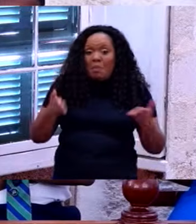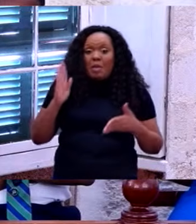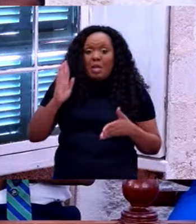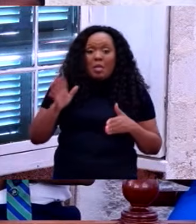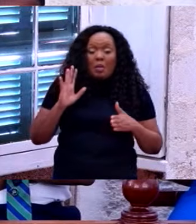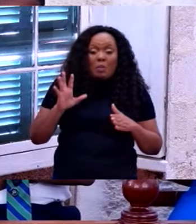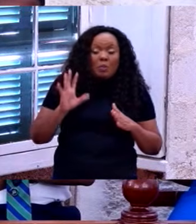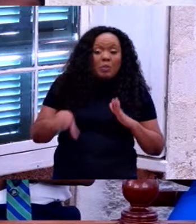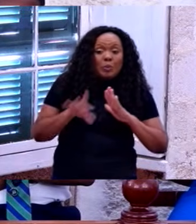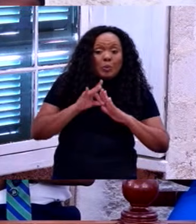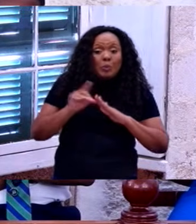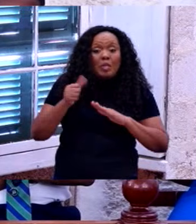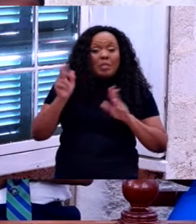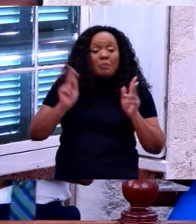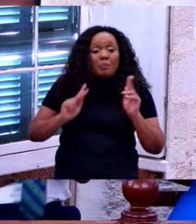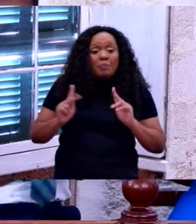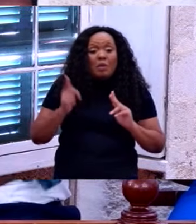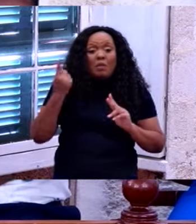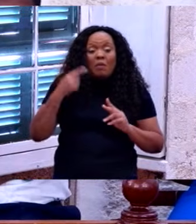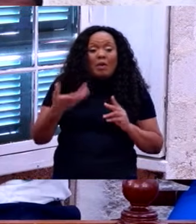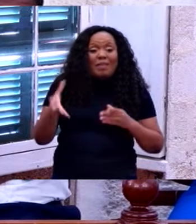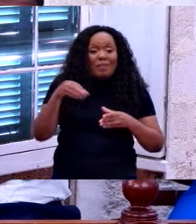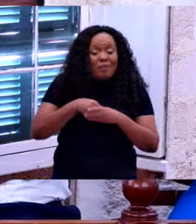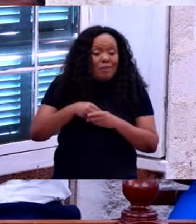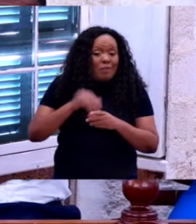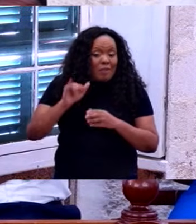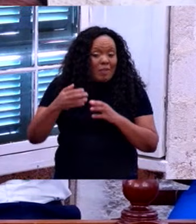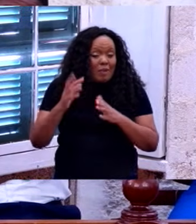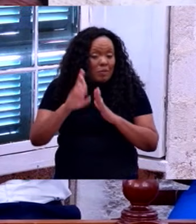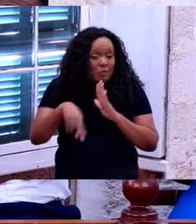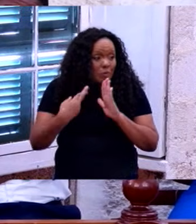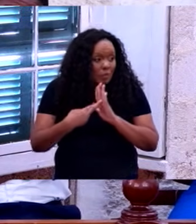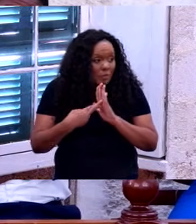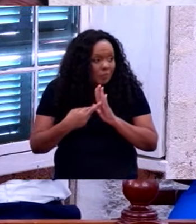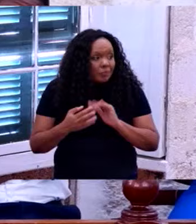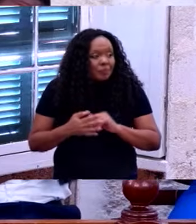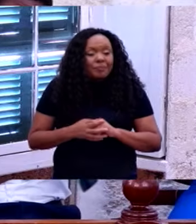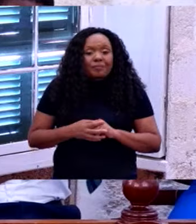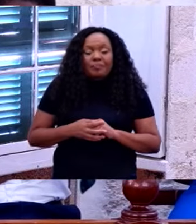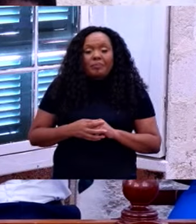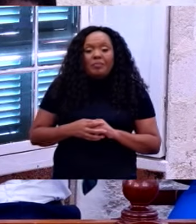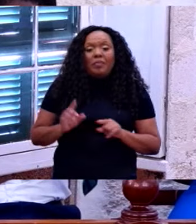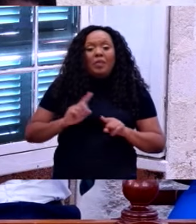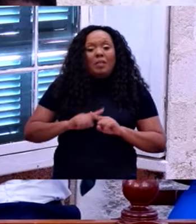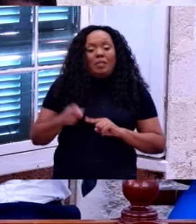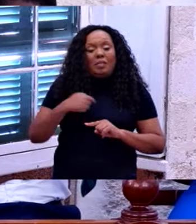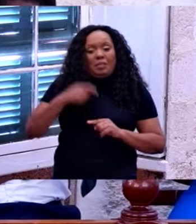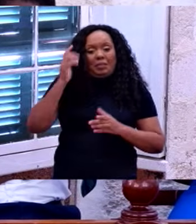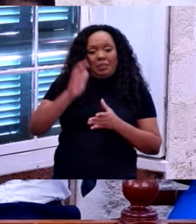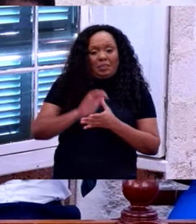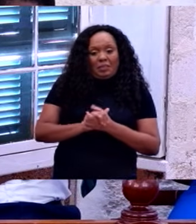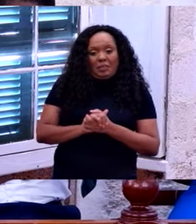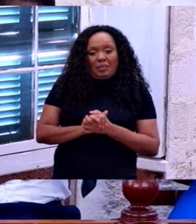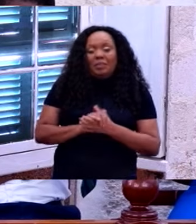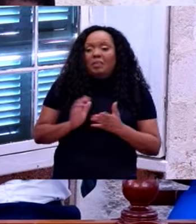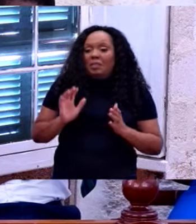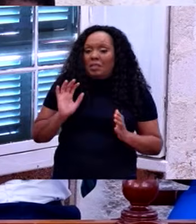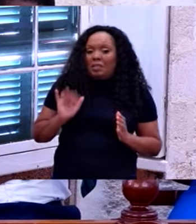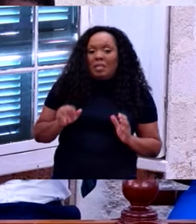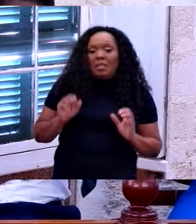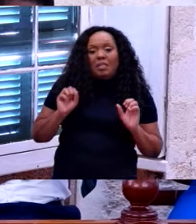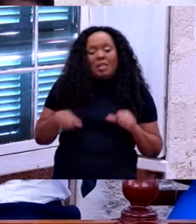sir. But I believe the intention is one which allows the EBC to get on with their business. And